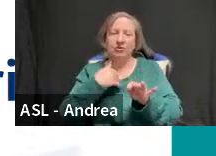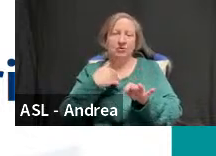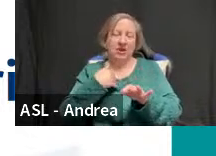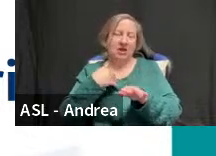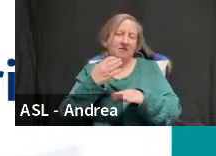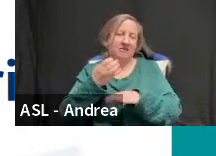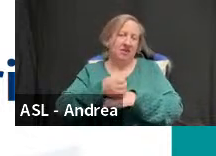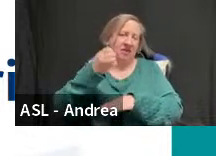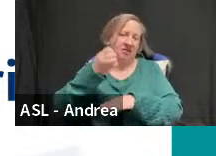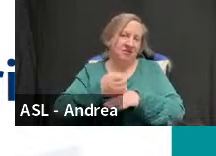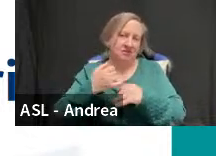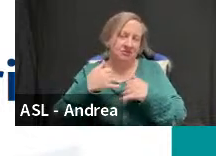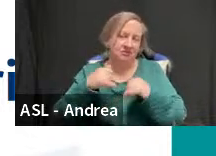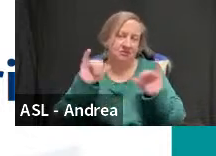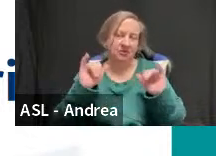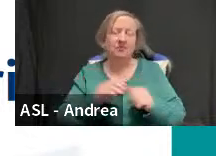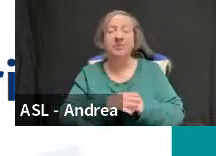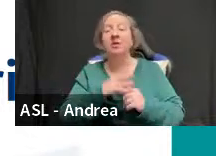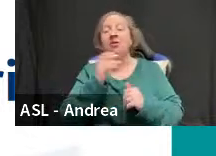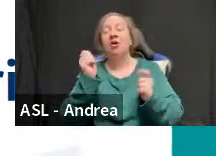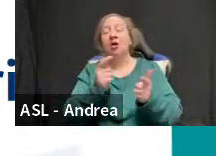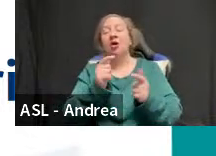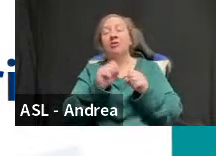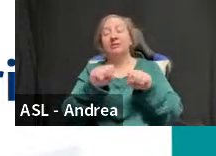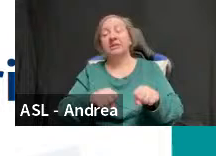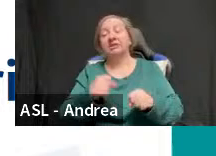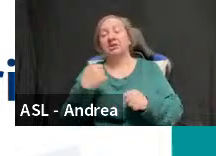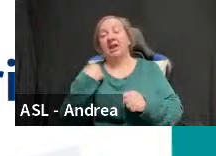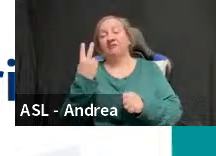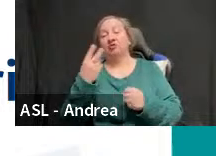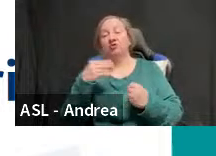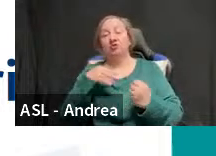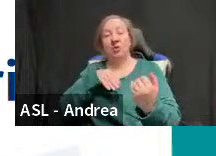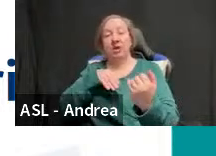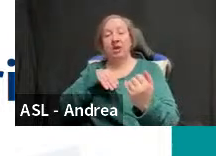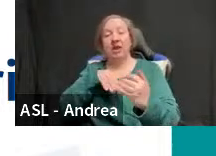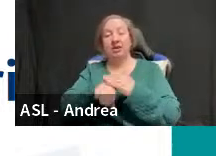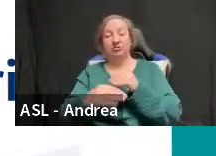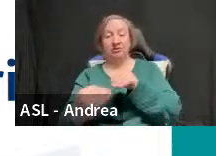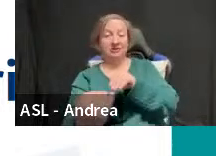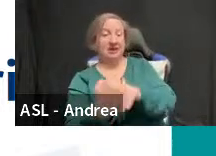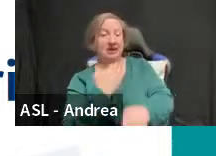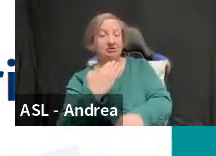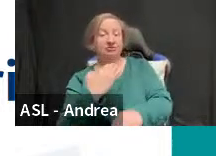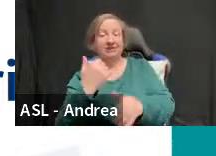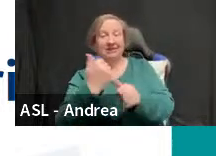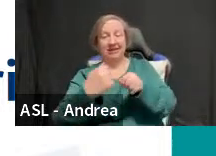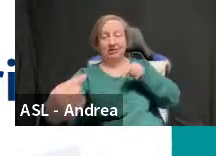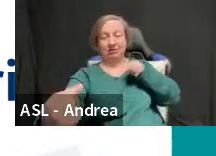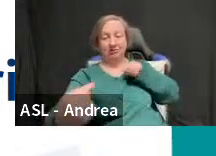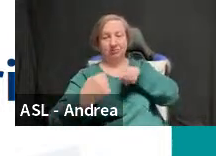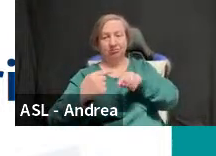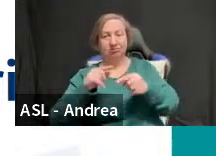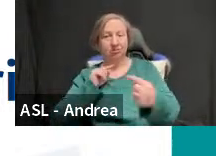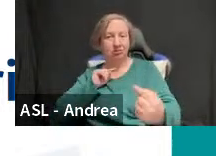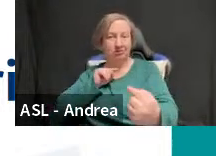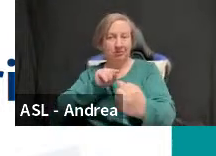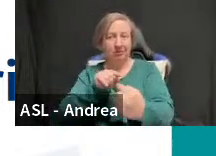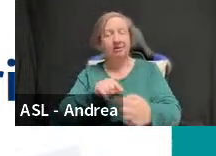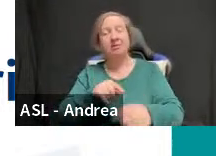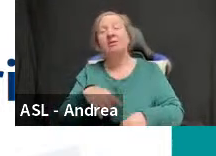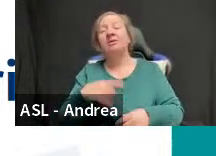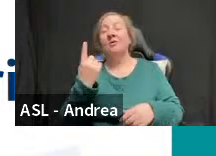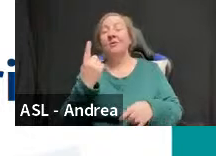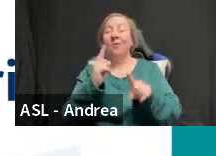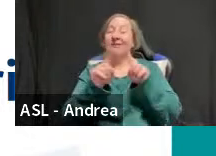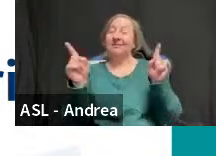All the stations are going to have 2 entrances at each end of the platform. One difference